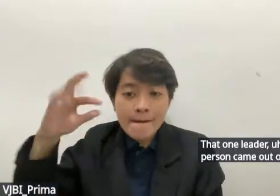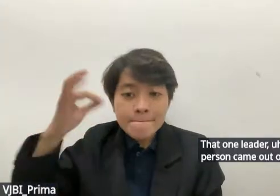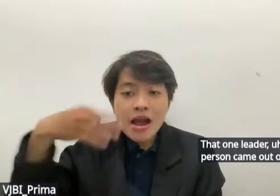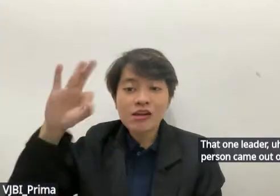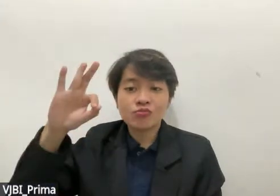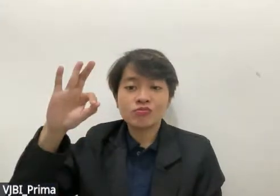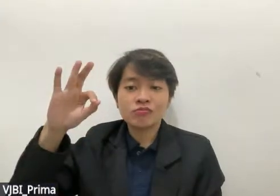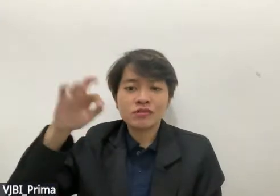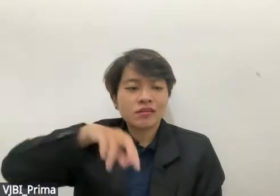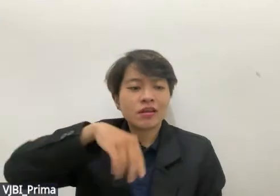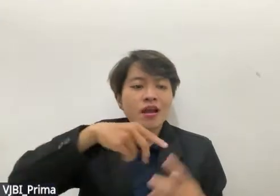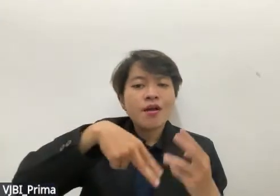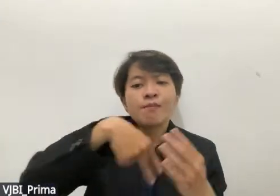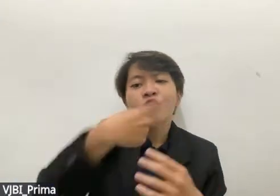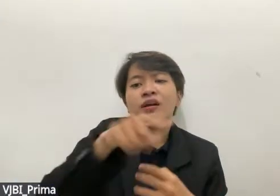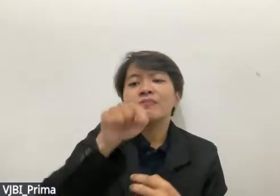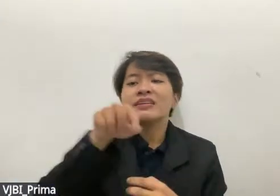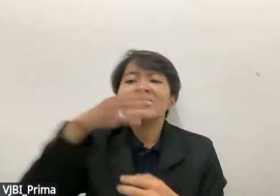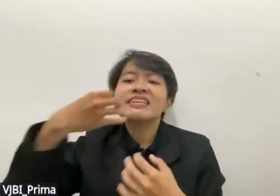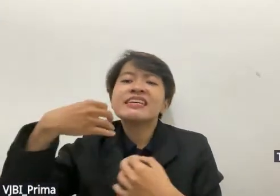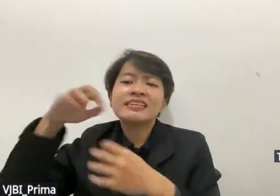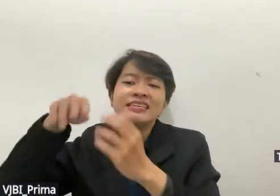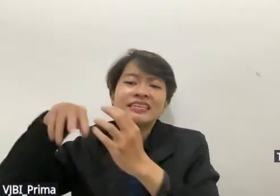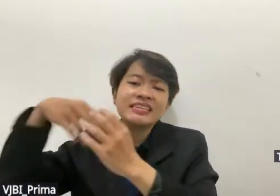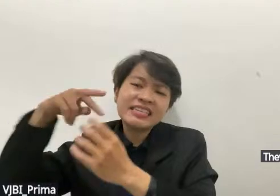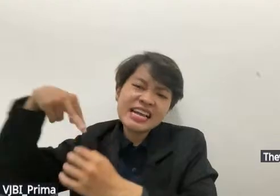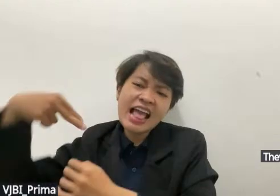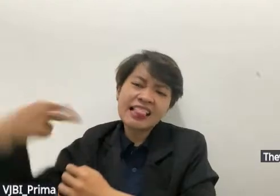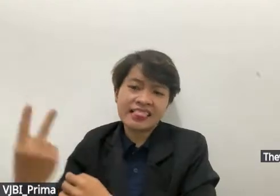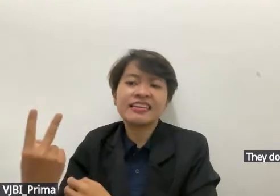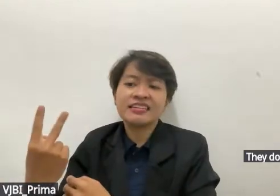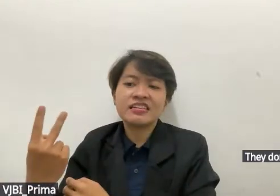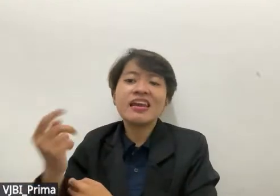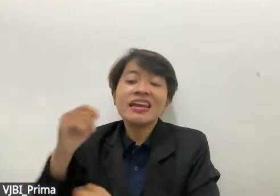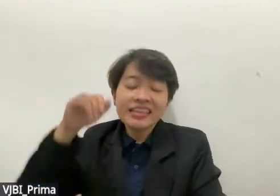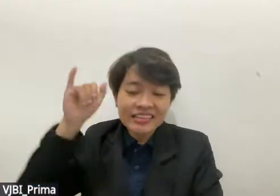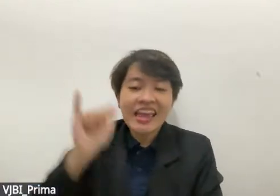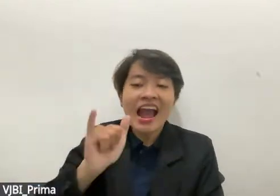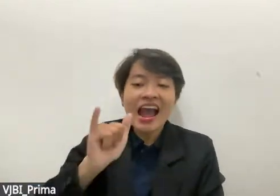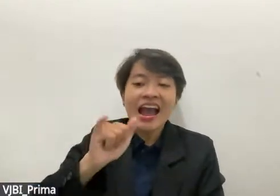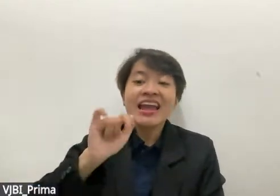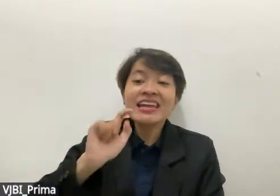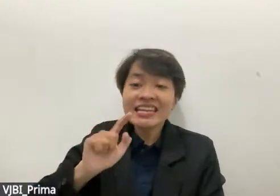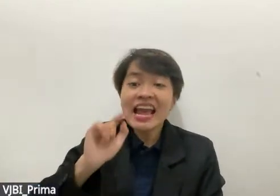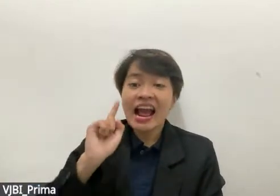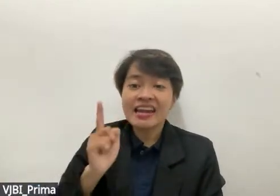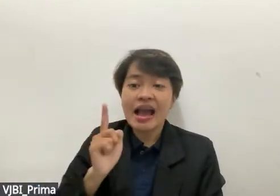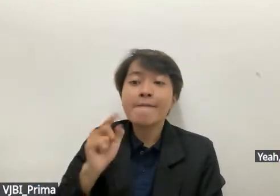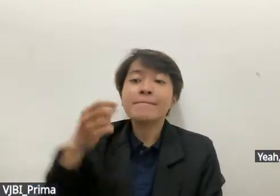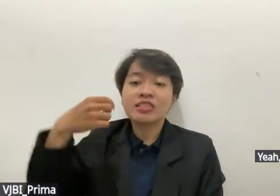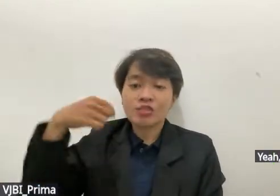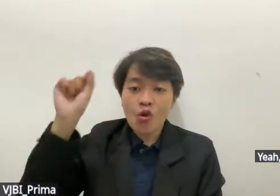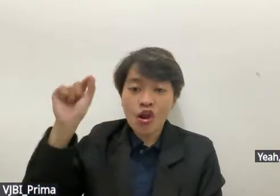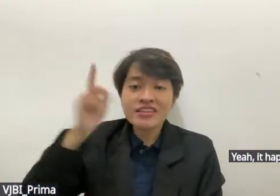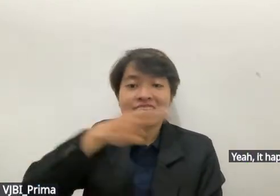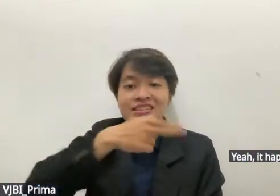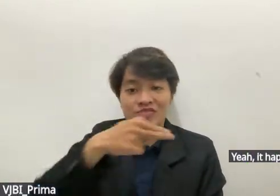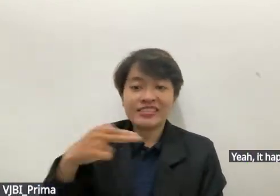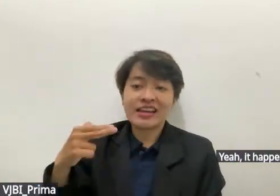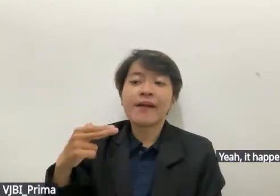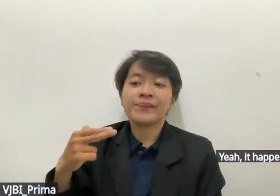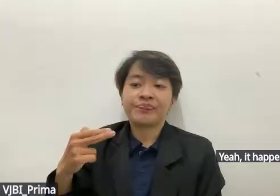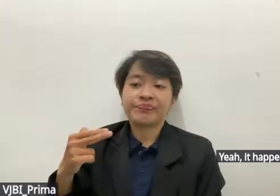anything. And it was Yeah, really it difficult. happens. It happens in throughout the nation. I think